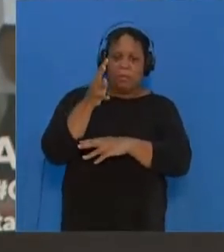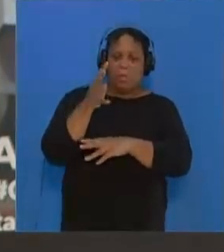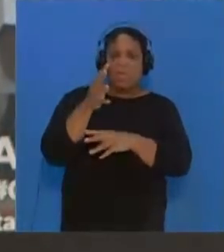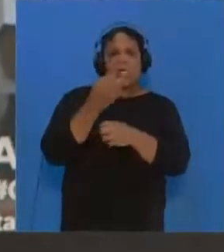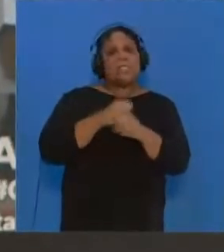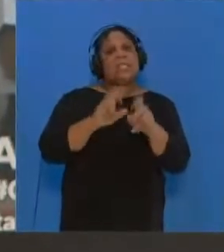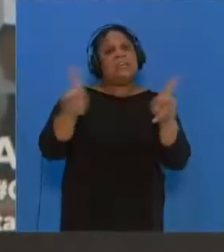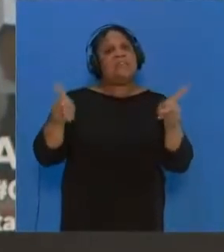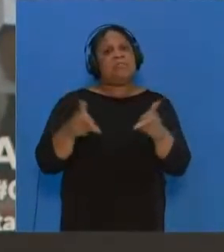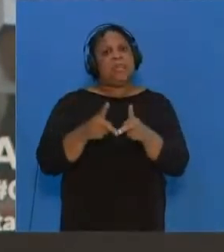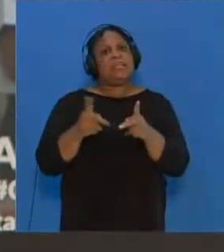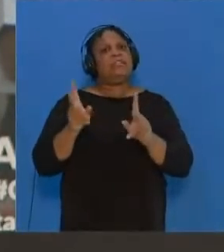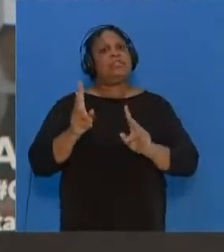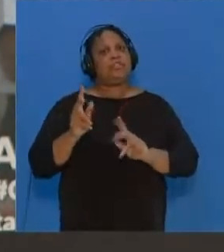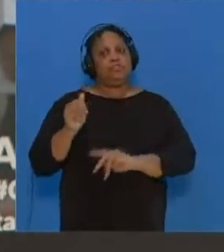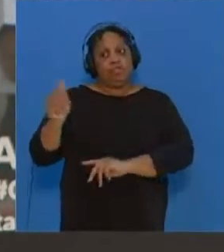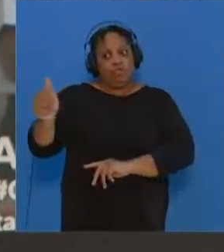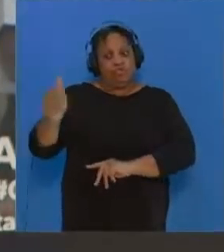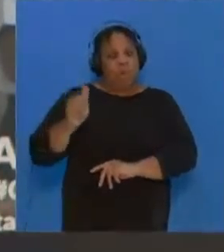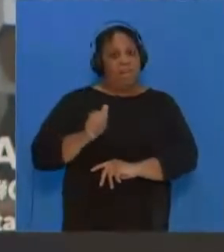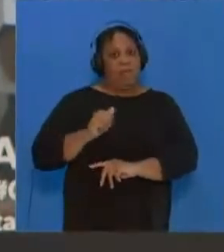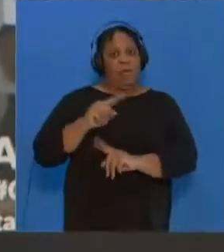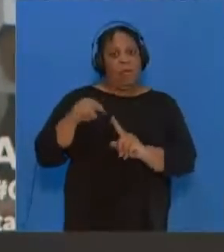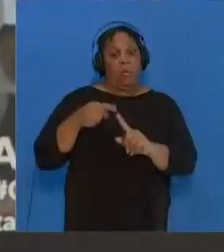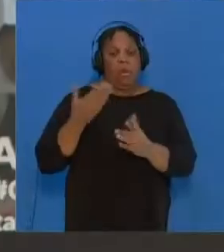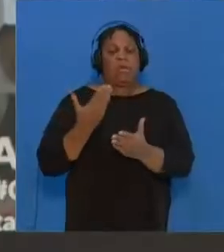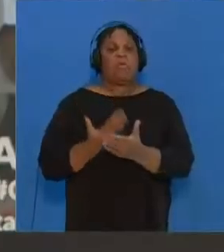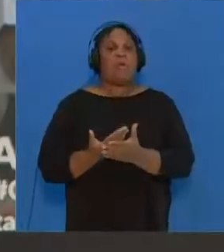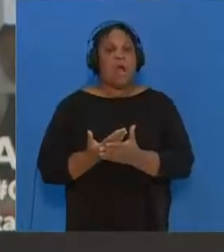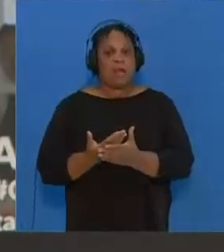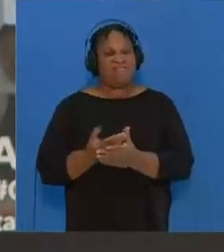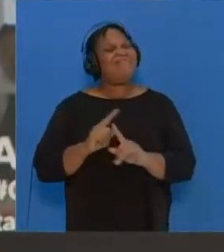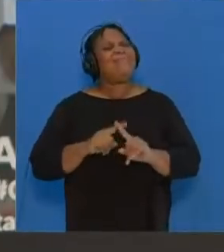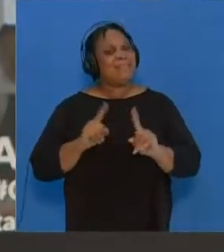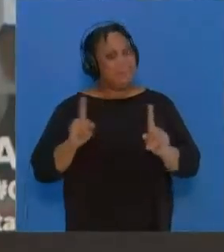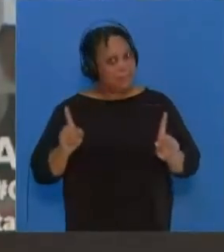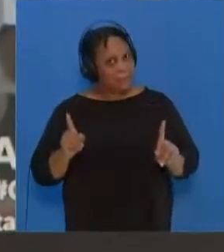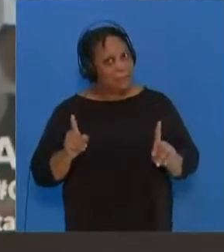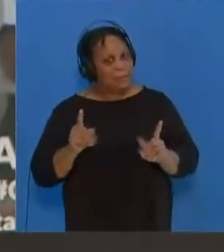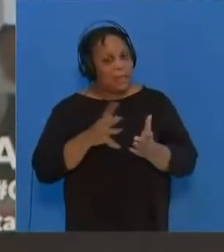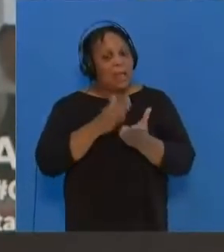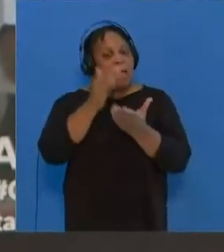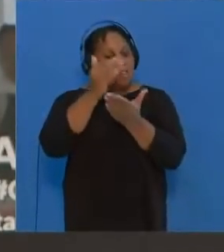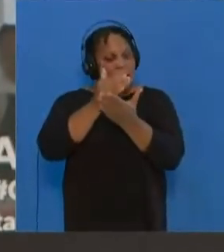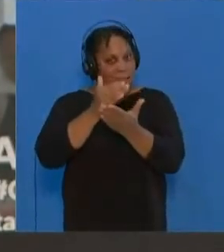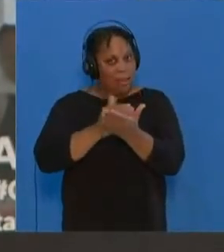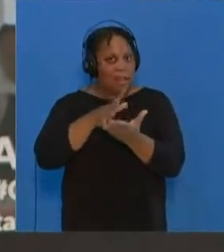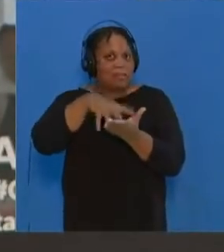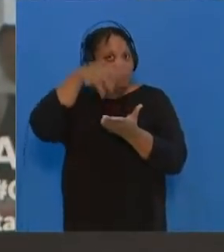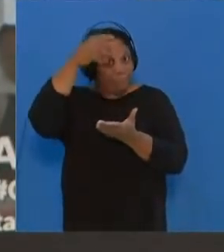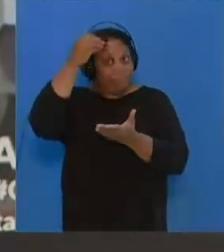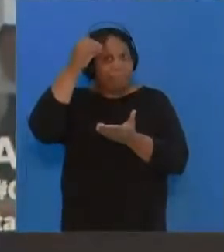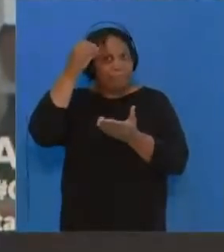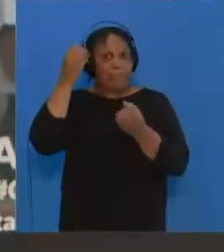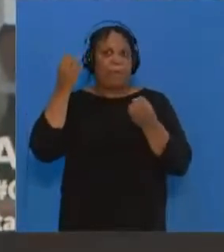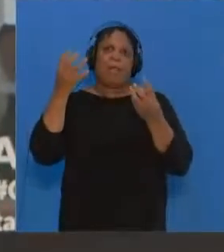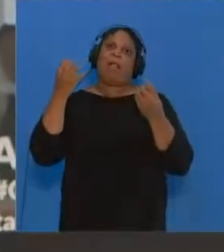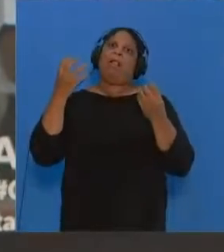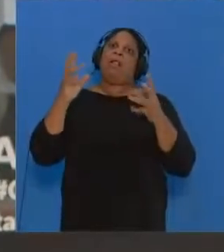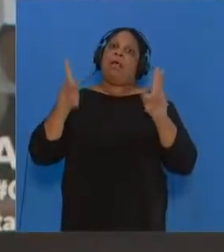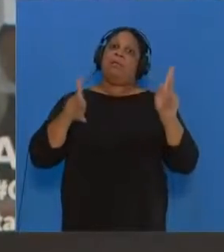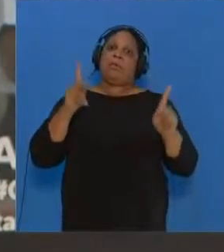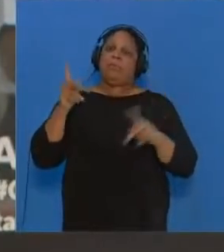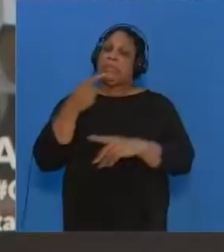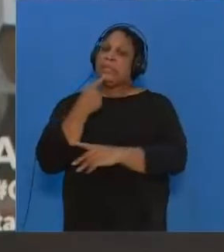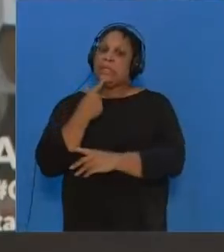and a safe place to be in when you are here. And so that is the difference. That is the lesson of which we'll learn. There's a whole lot of persons who are